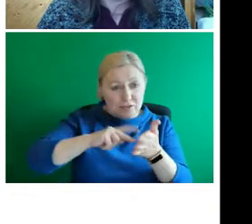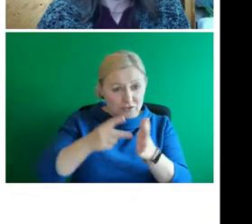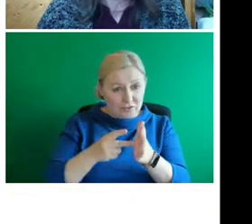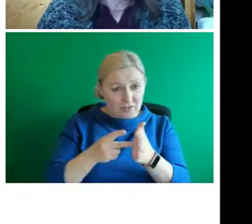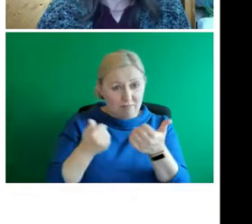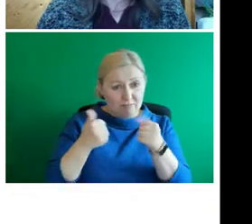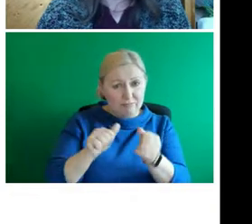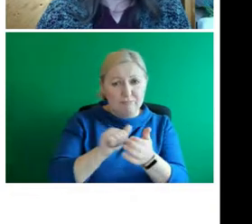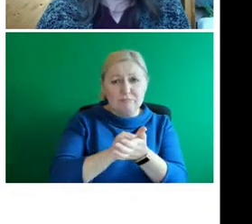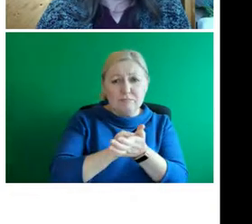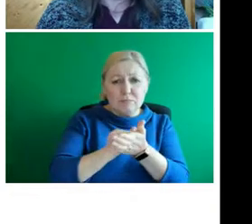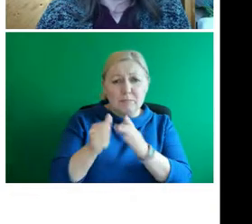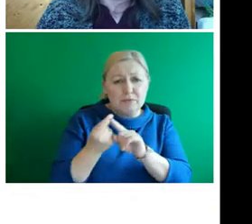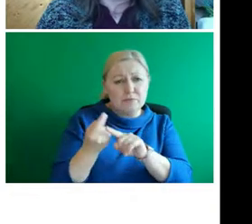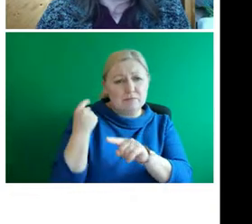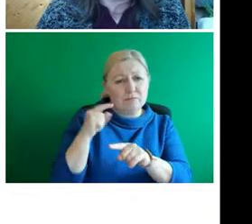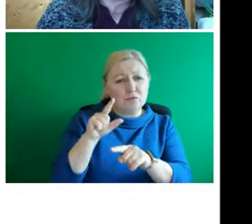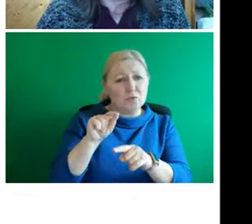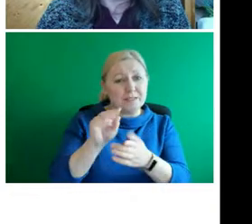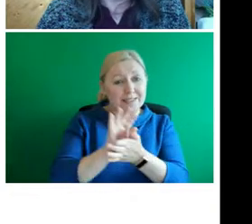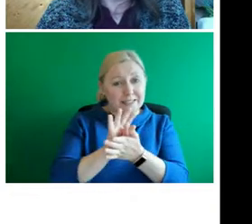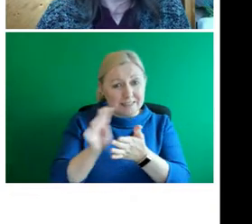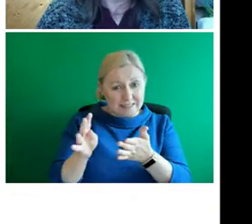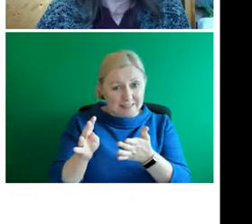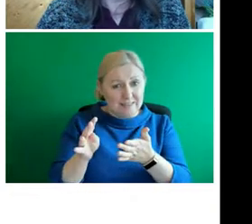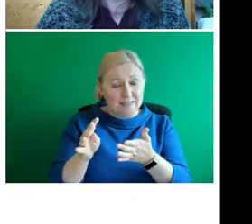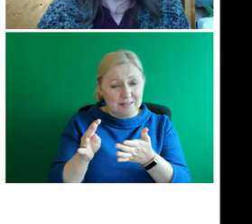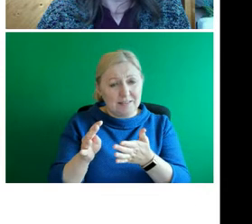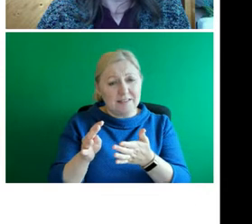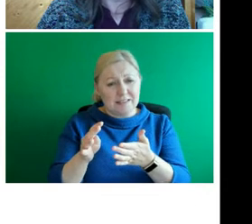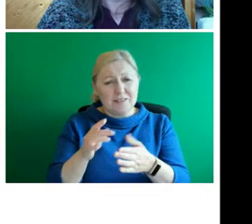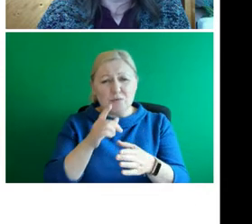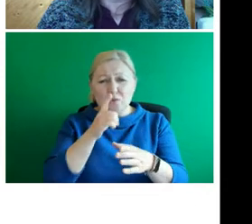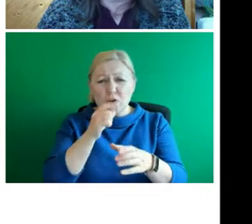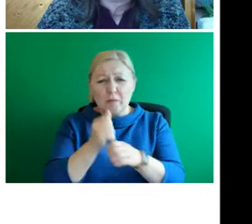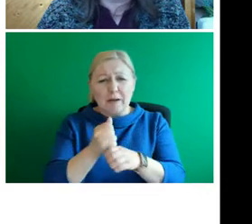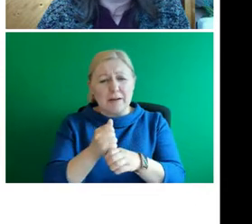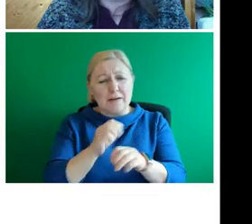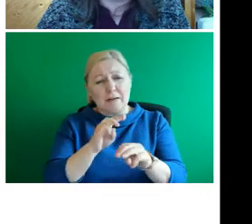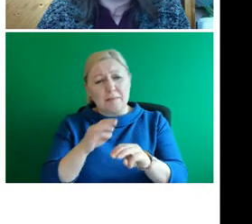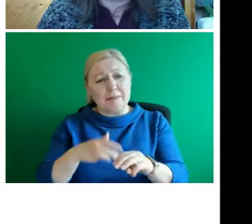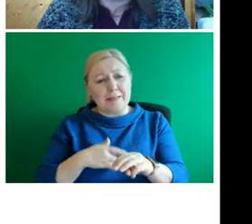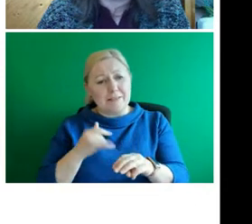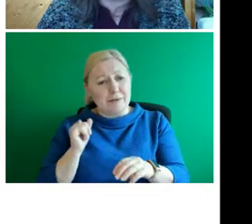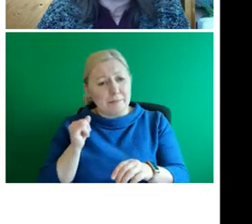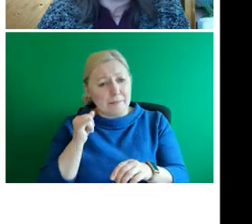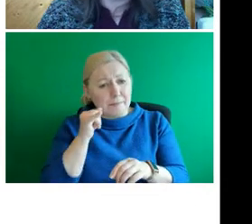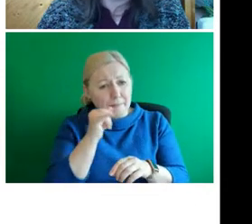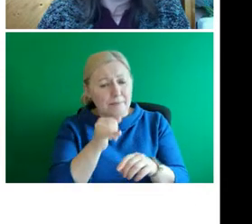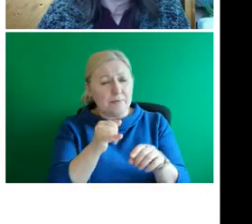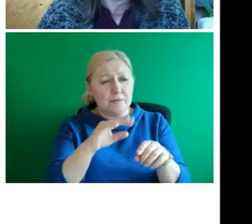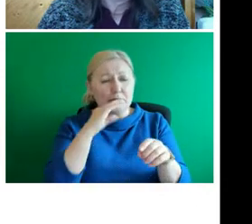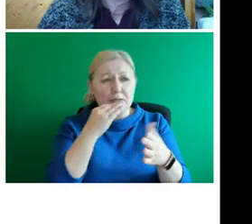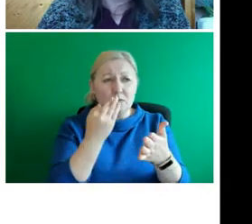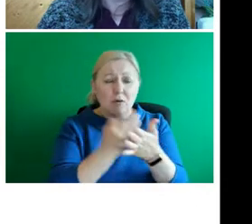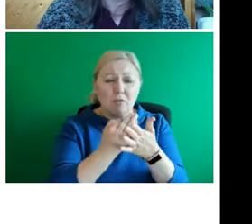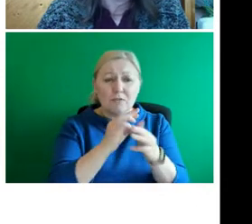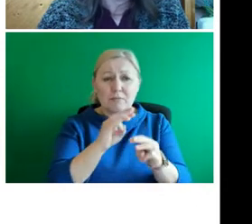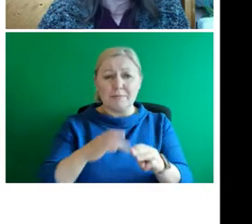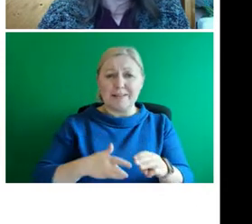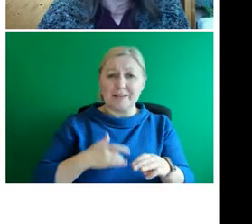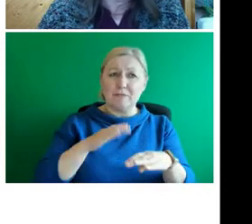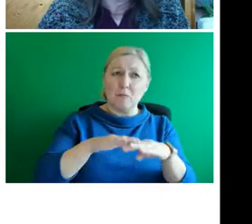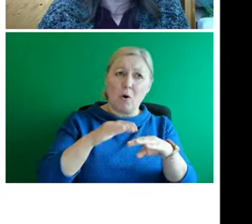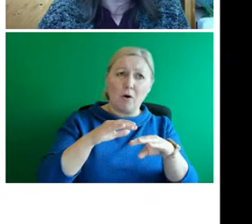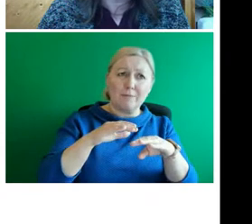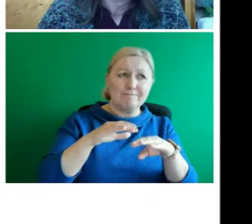care. In rural areas, of course, people tend to be more geographically and socially isolated. And social